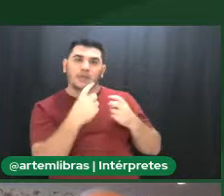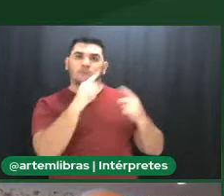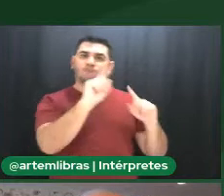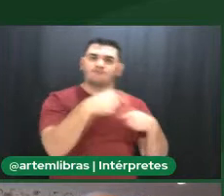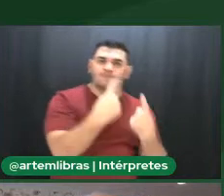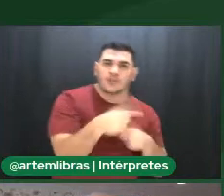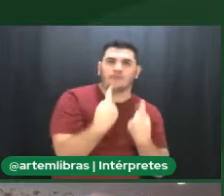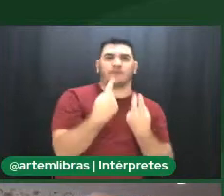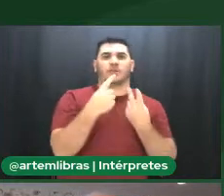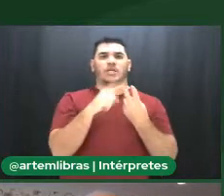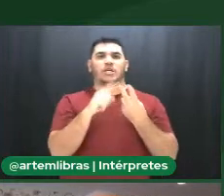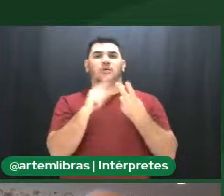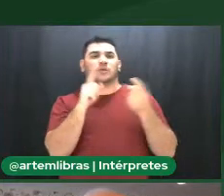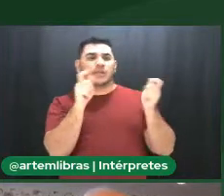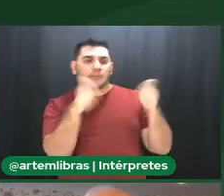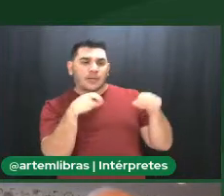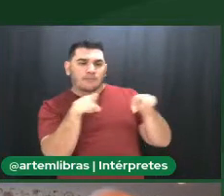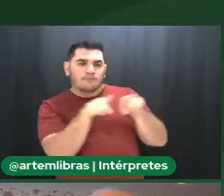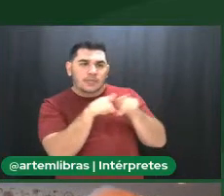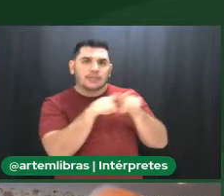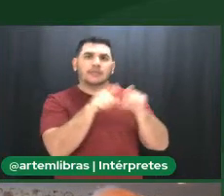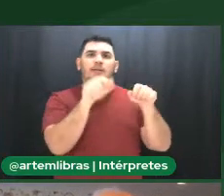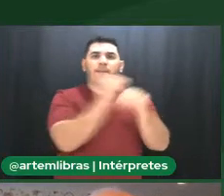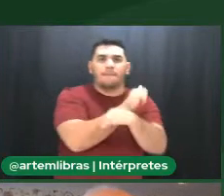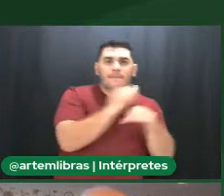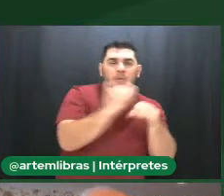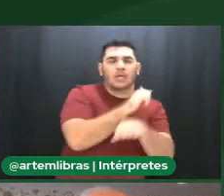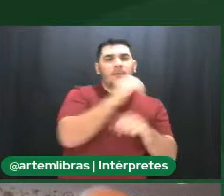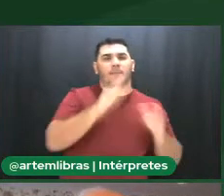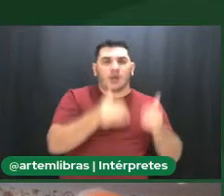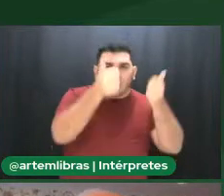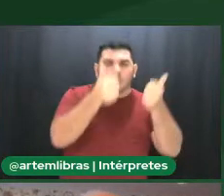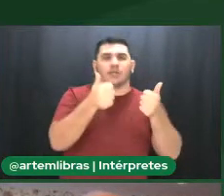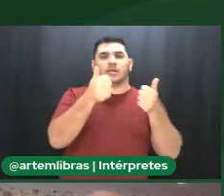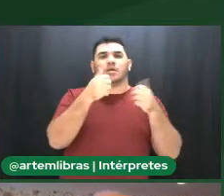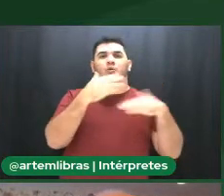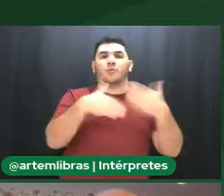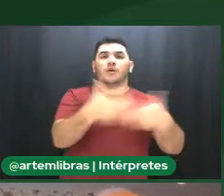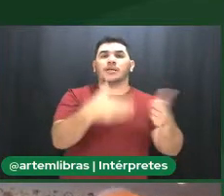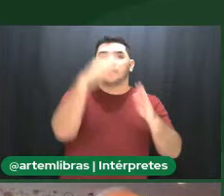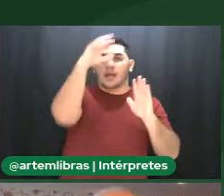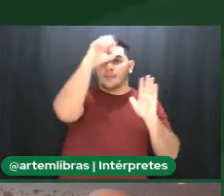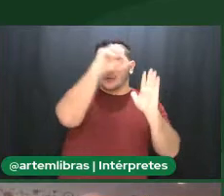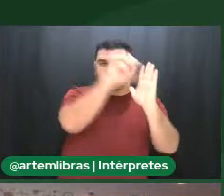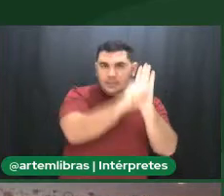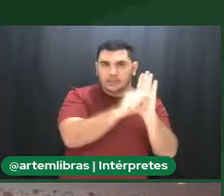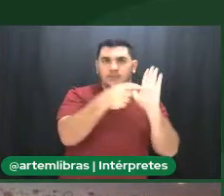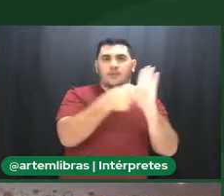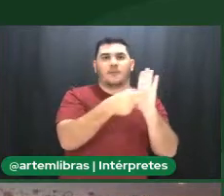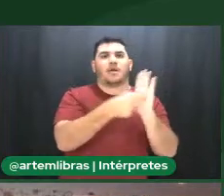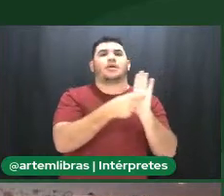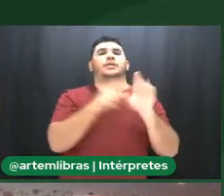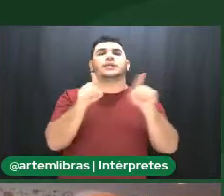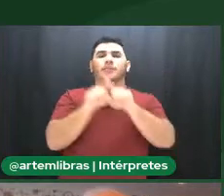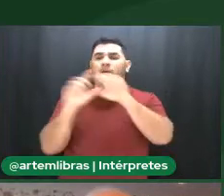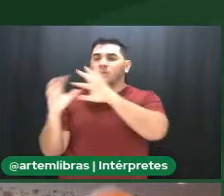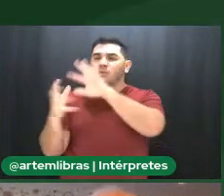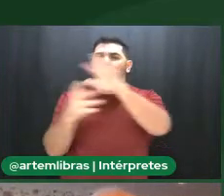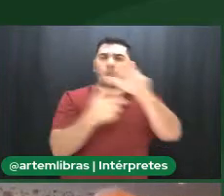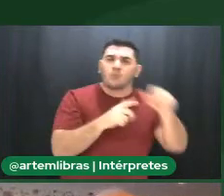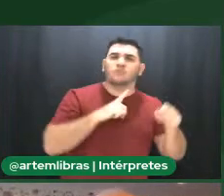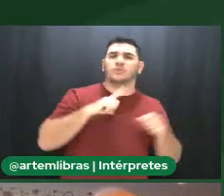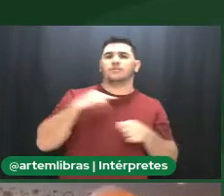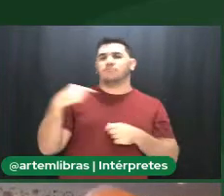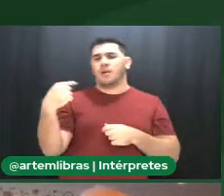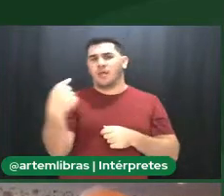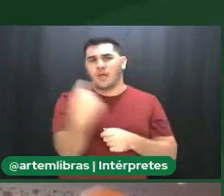learning. And all around the world, there's a rapid movement to add AI to many, many